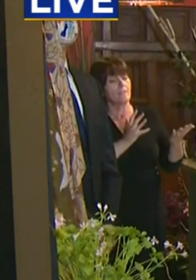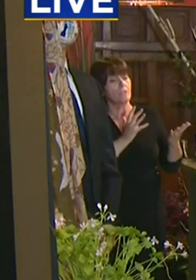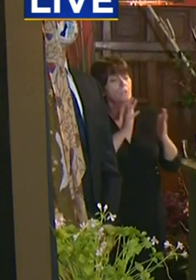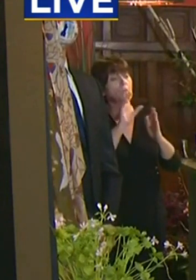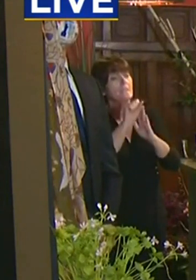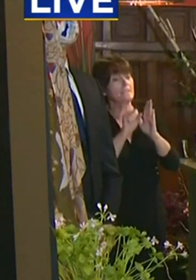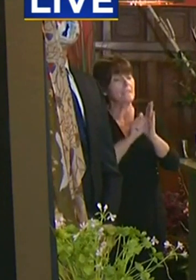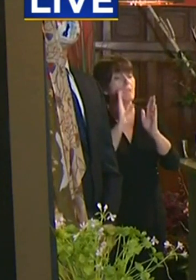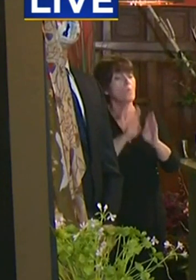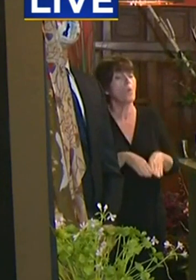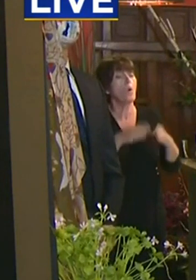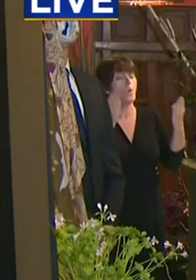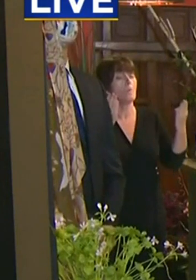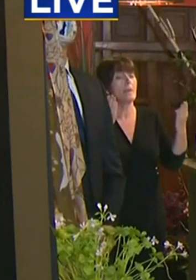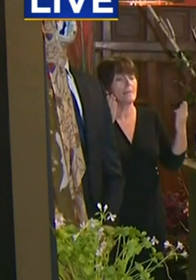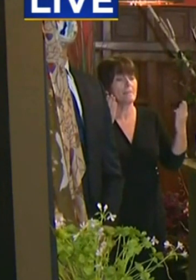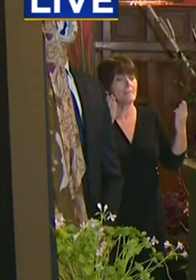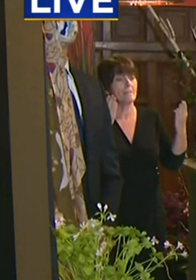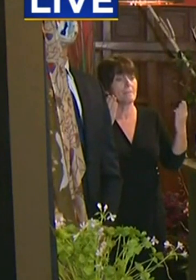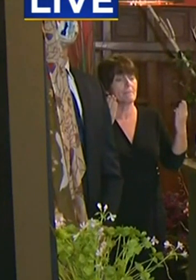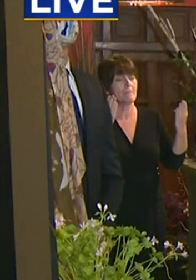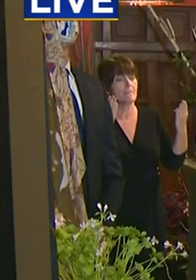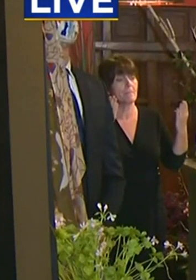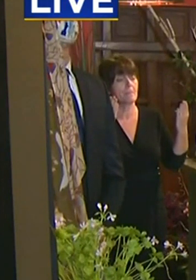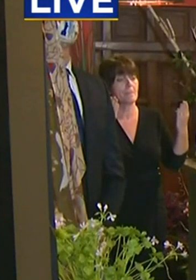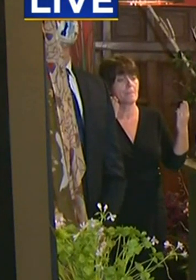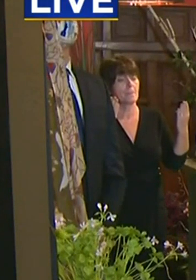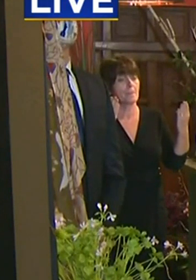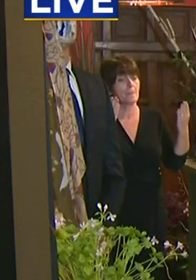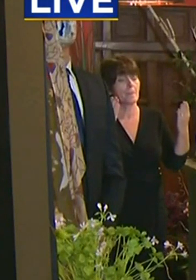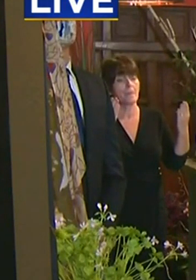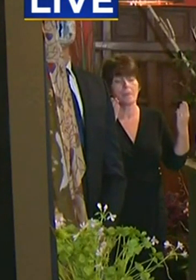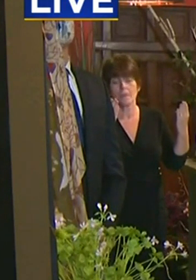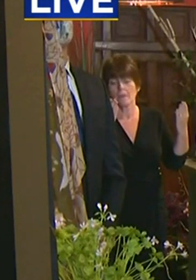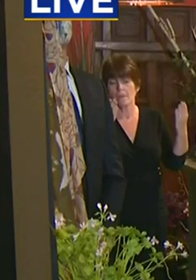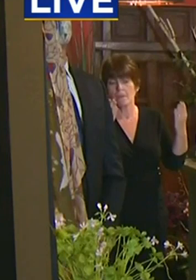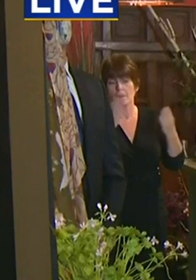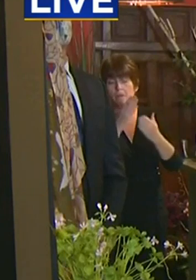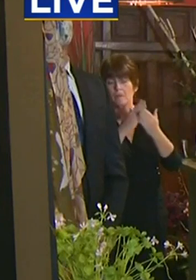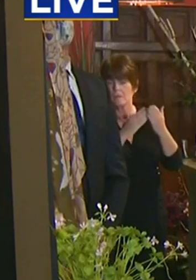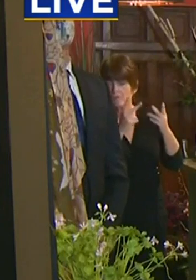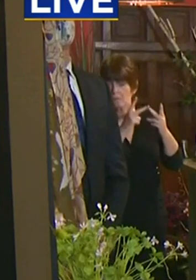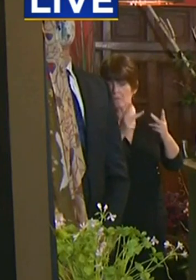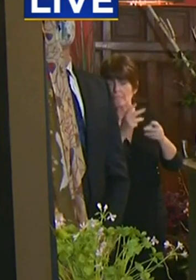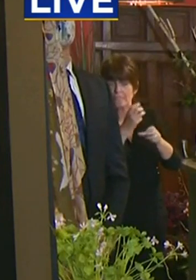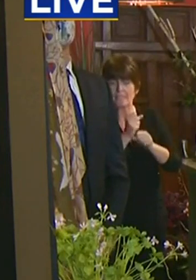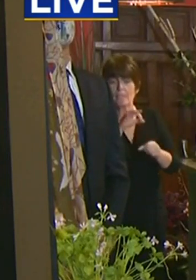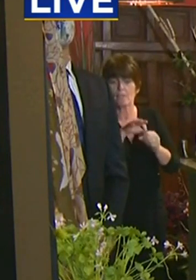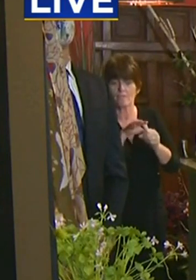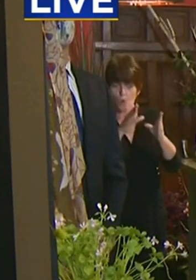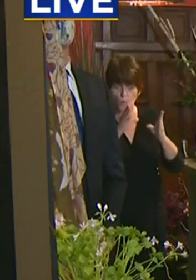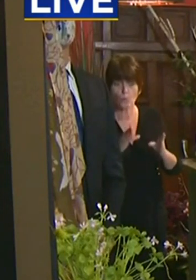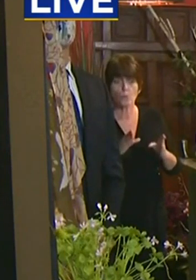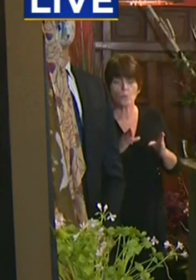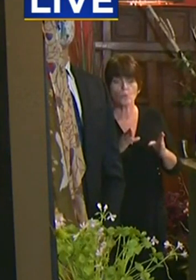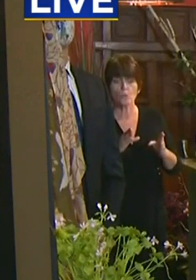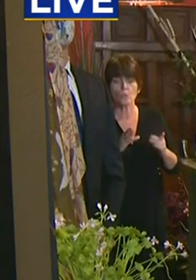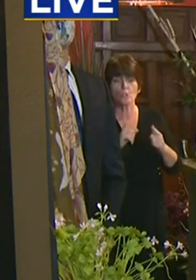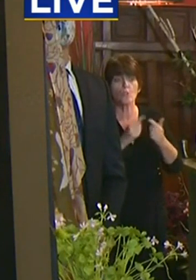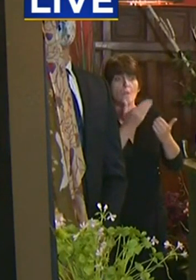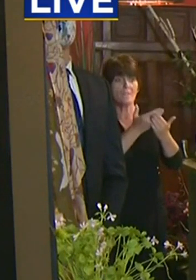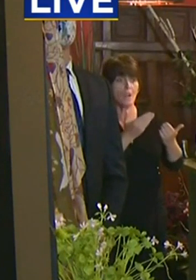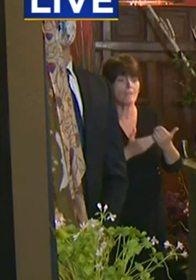local level are going to work hard to maintain that. But we're going to need the public's help. We're going to need voters to verify